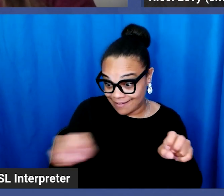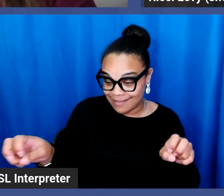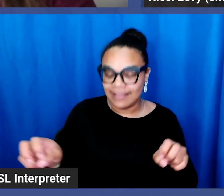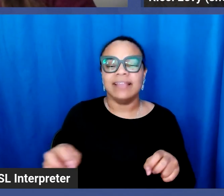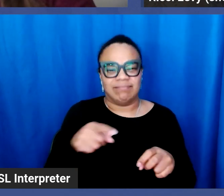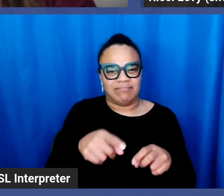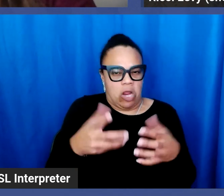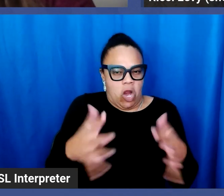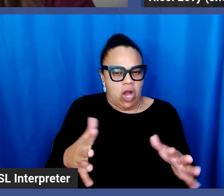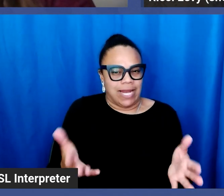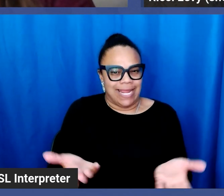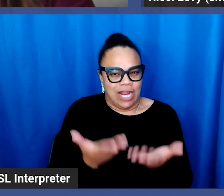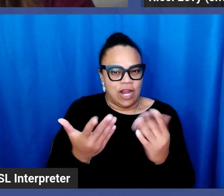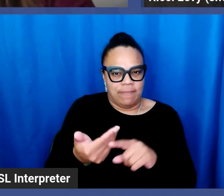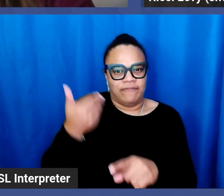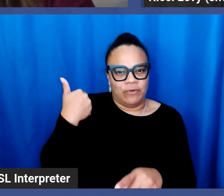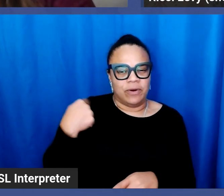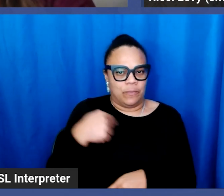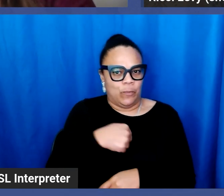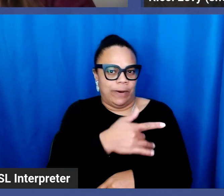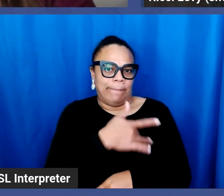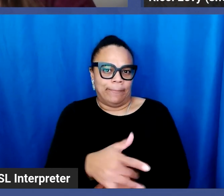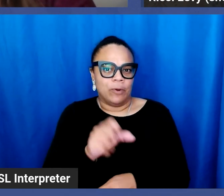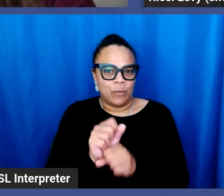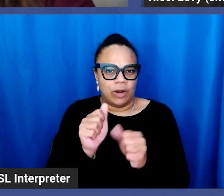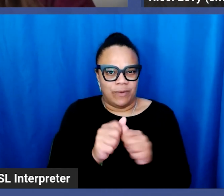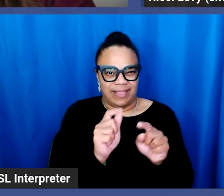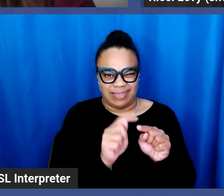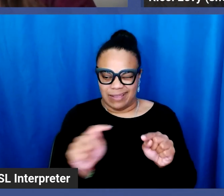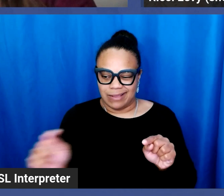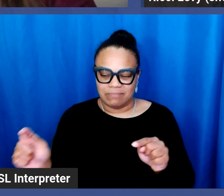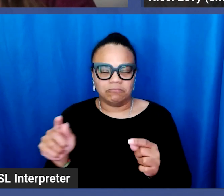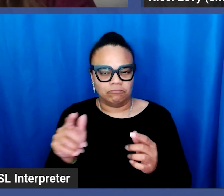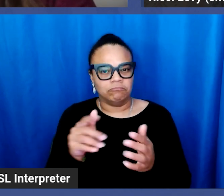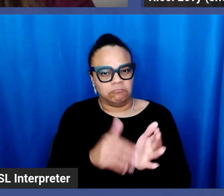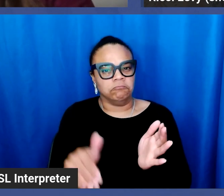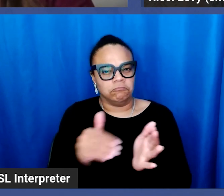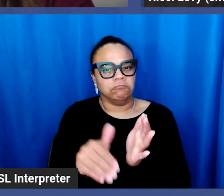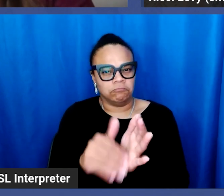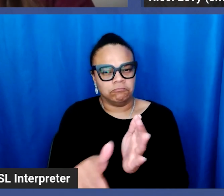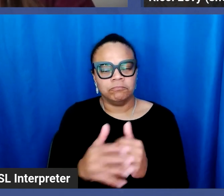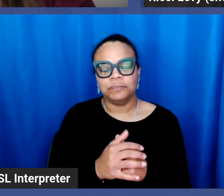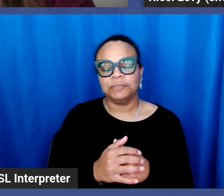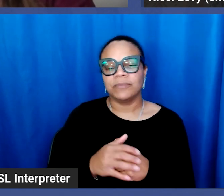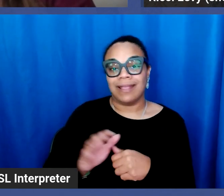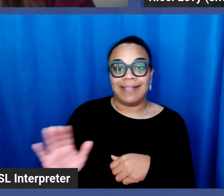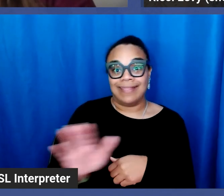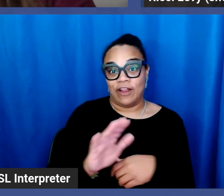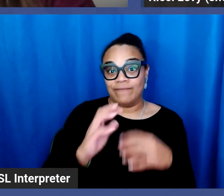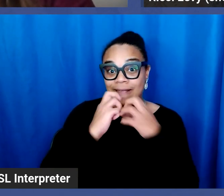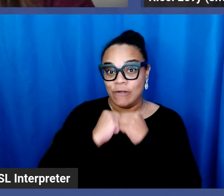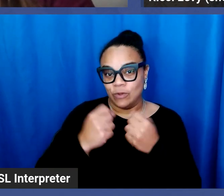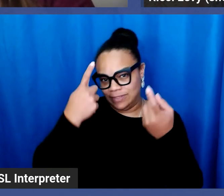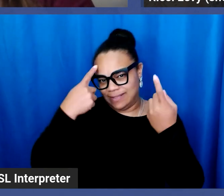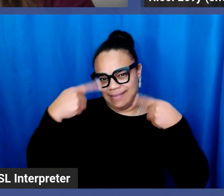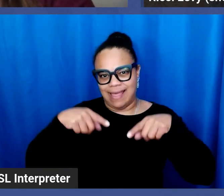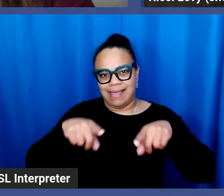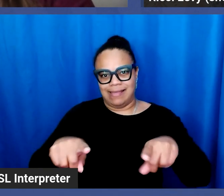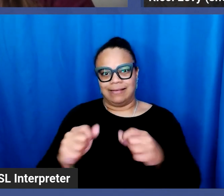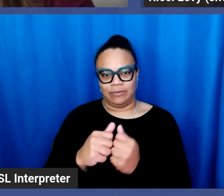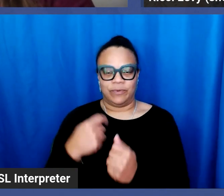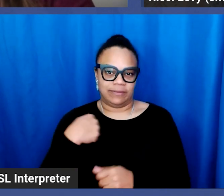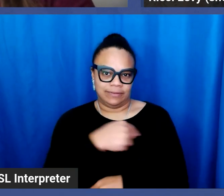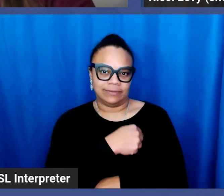folks that we work with pretty consistently, who are values aligned with Woodhull and working to protect